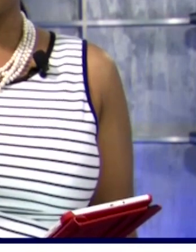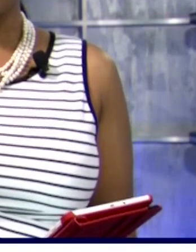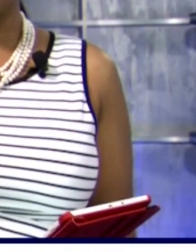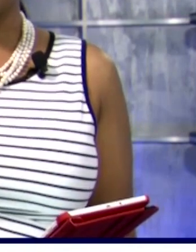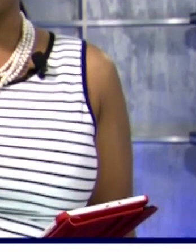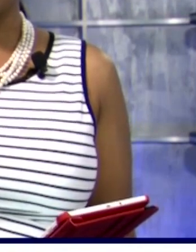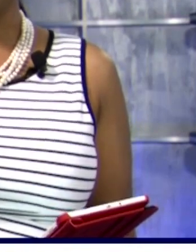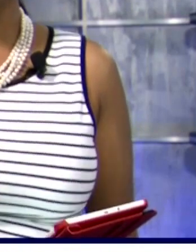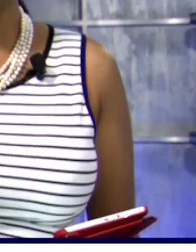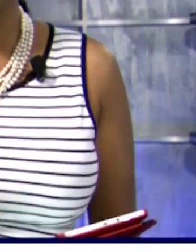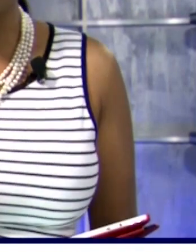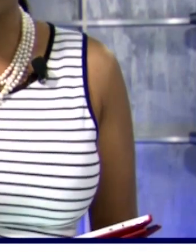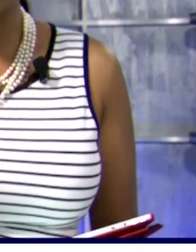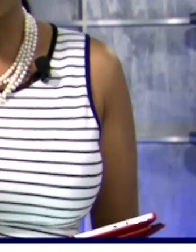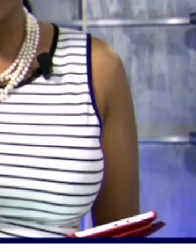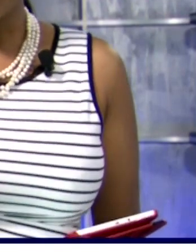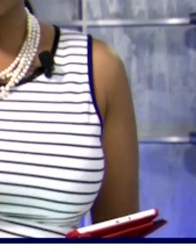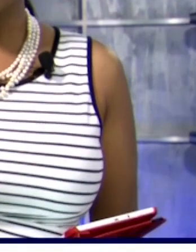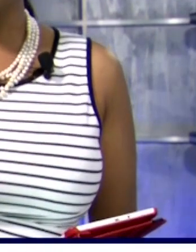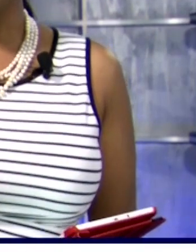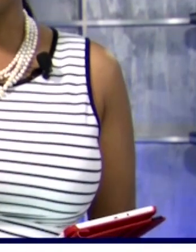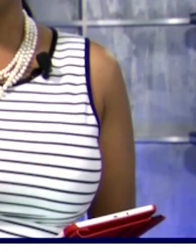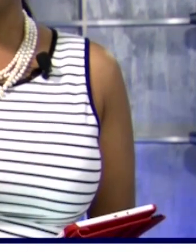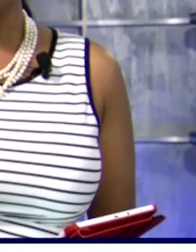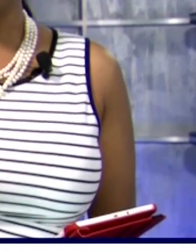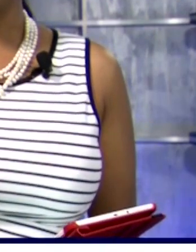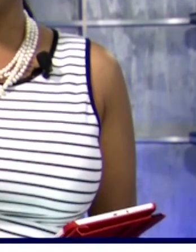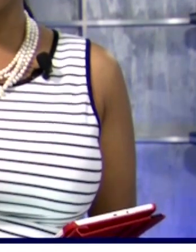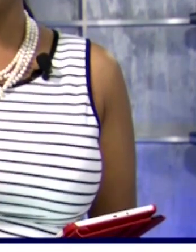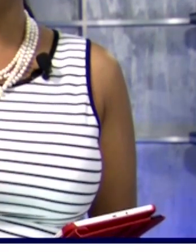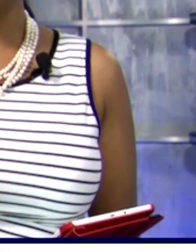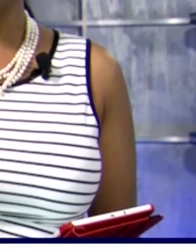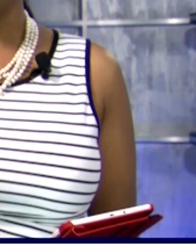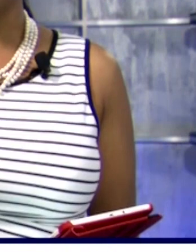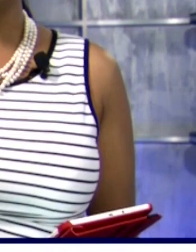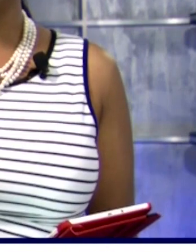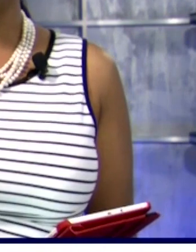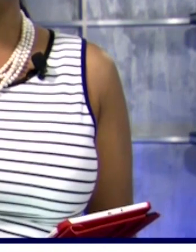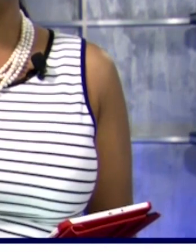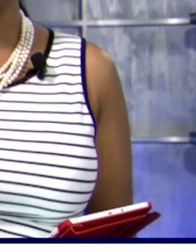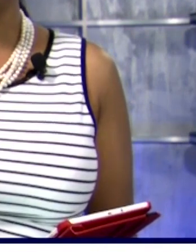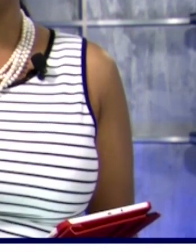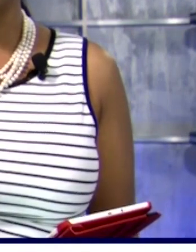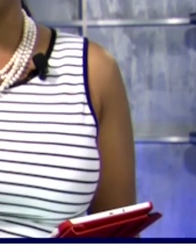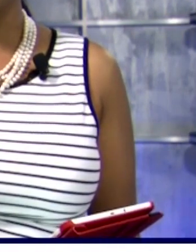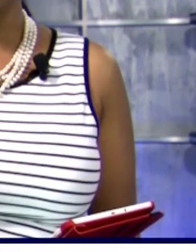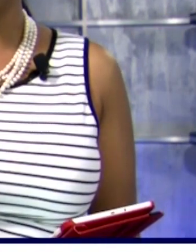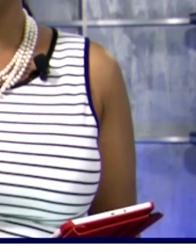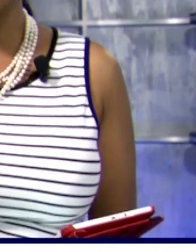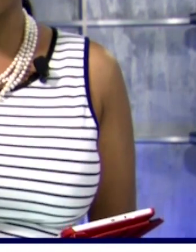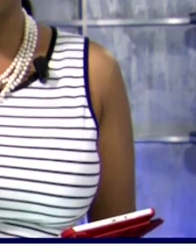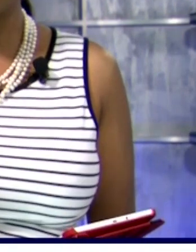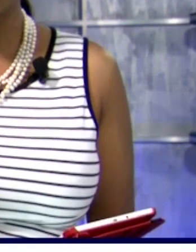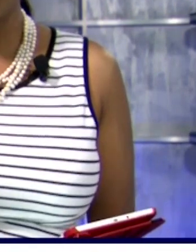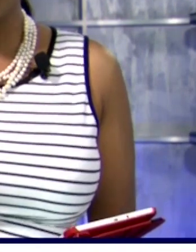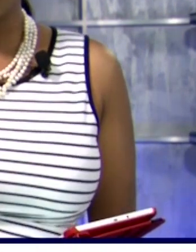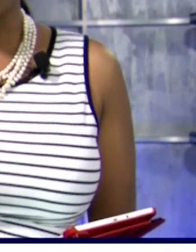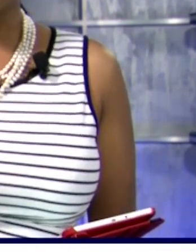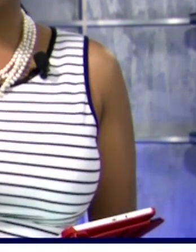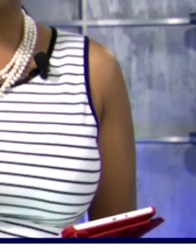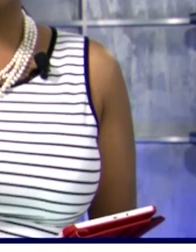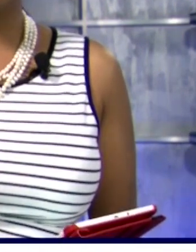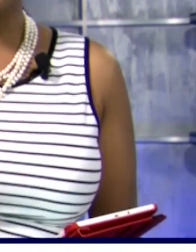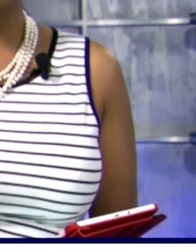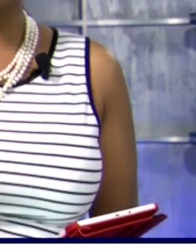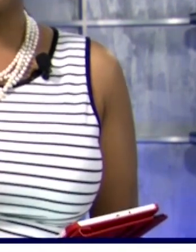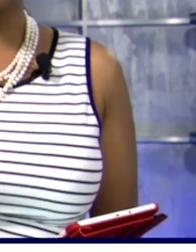Very good evening to you. I'm Lisa Lord, and in our news, Barbados economy in recovery mode as it continues to meet IMF targets.